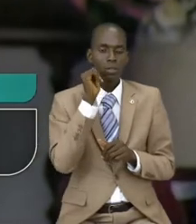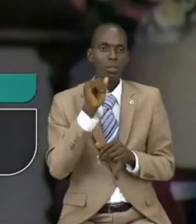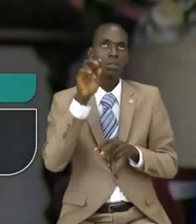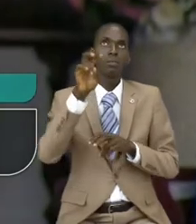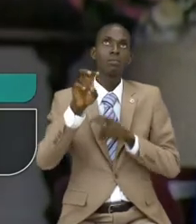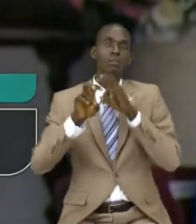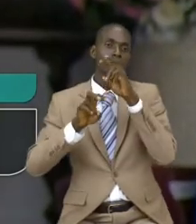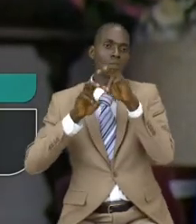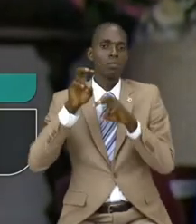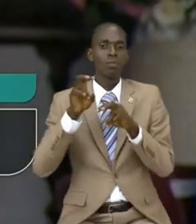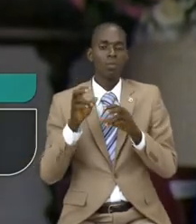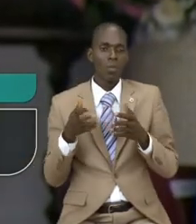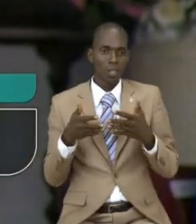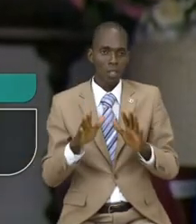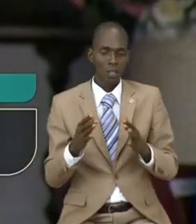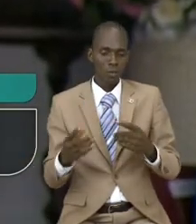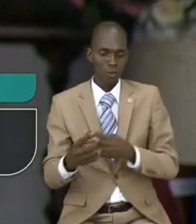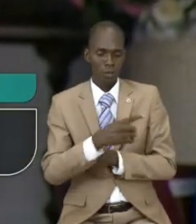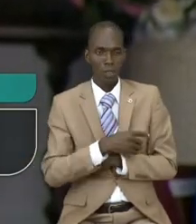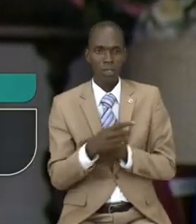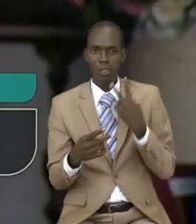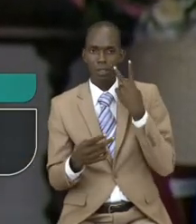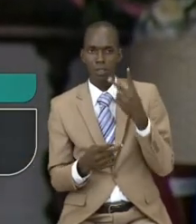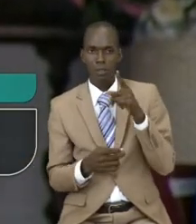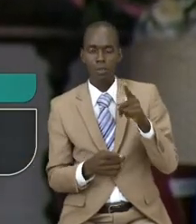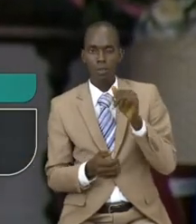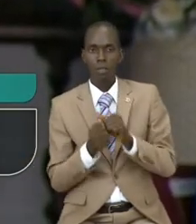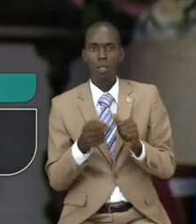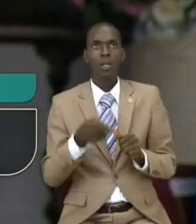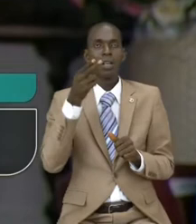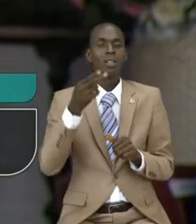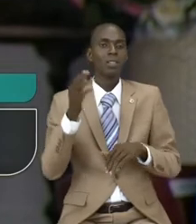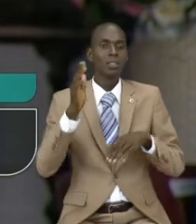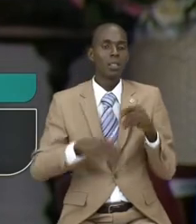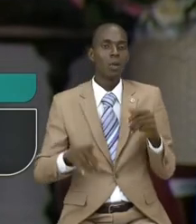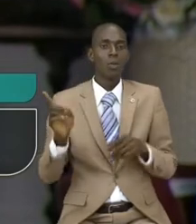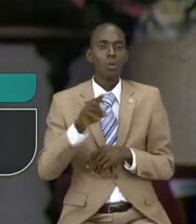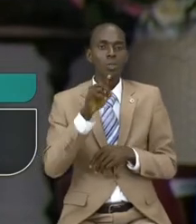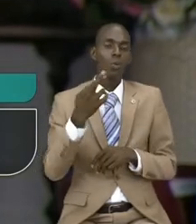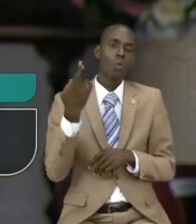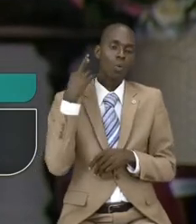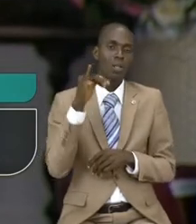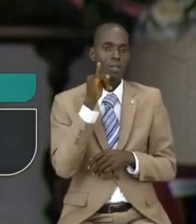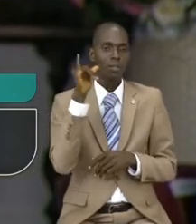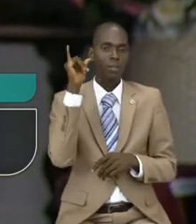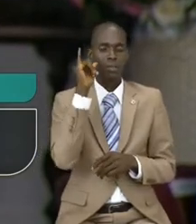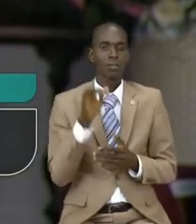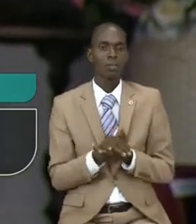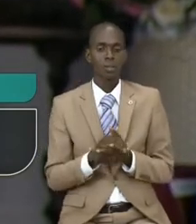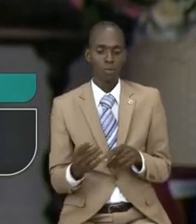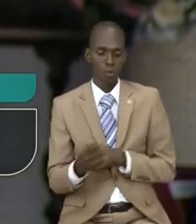Let today see you higher than where you were yesterday.